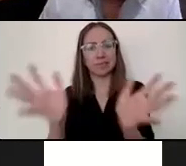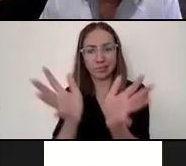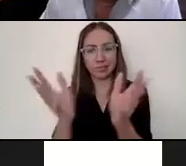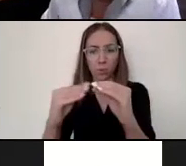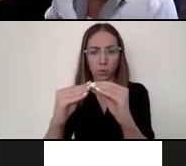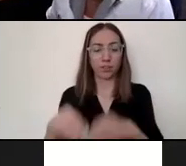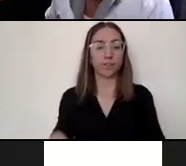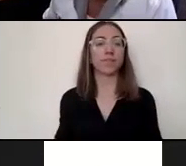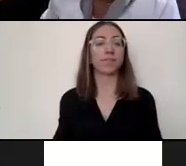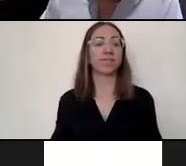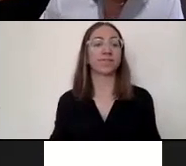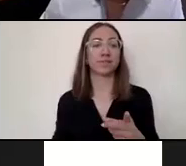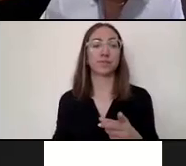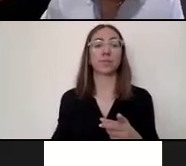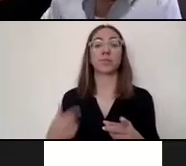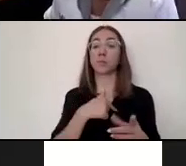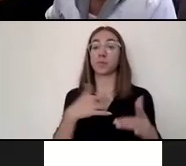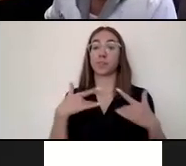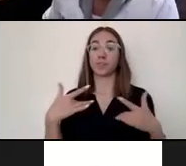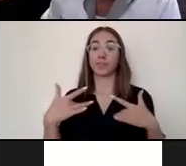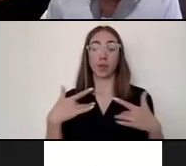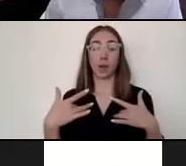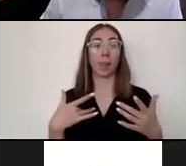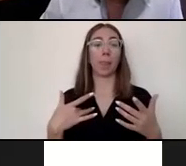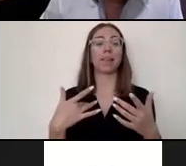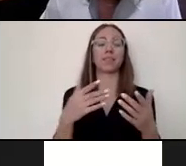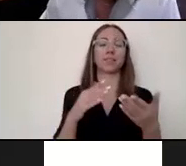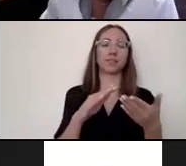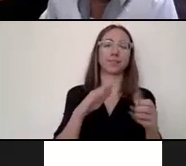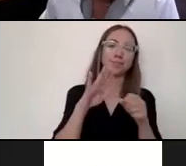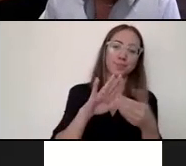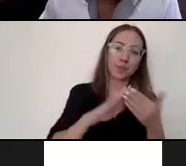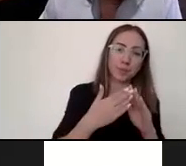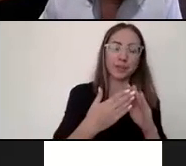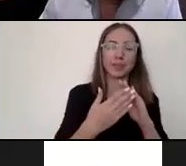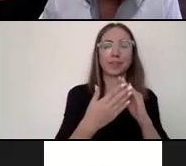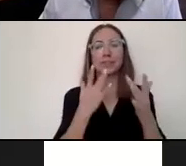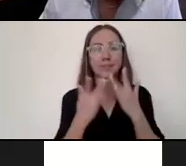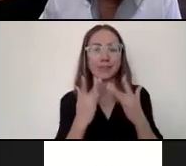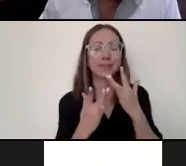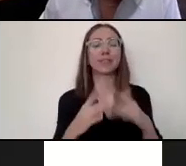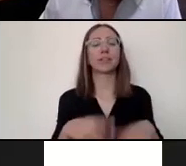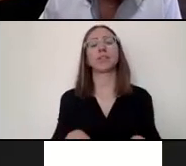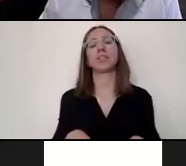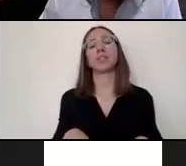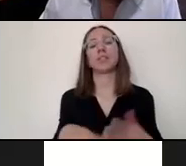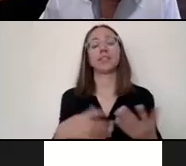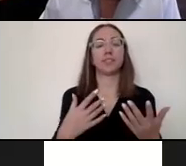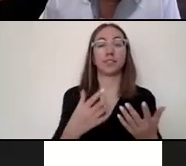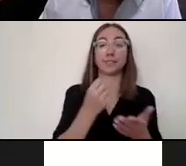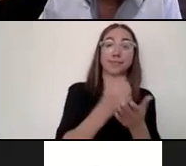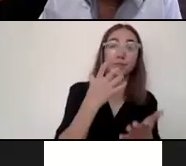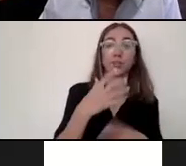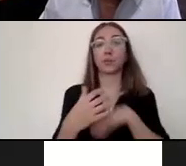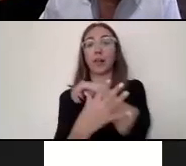there. Initially, we were concerned about disparities in the minority populations. As anywhere else, you saw somehow the rich and the wealthy